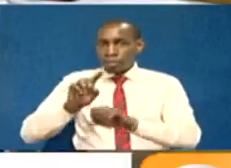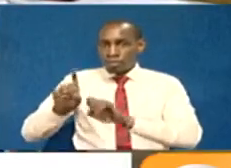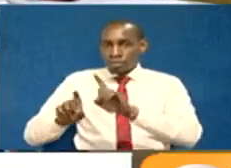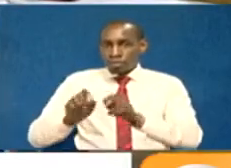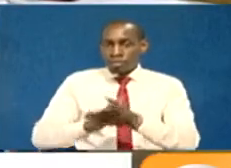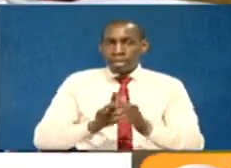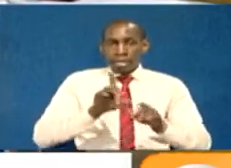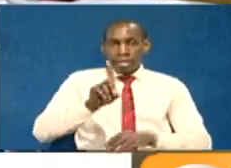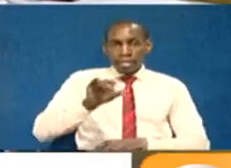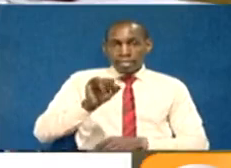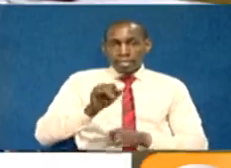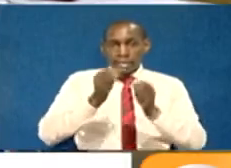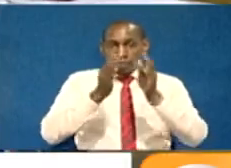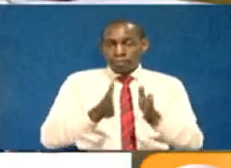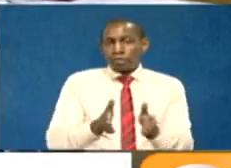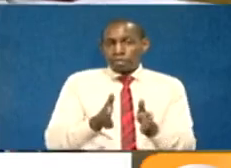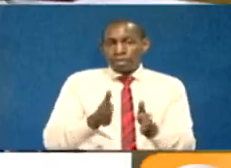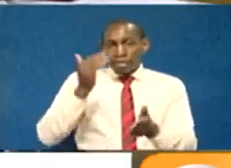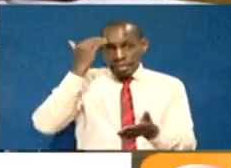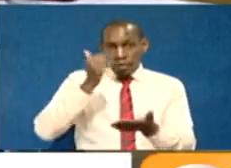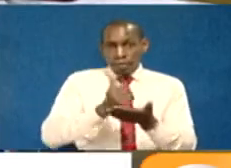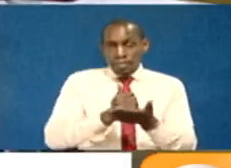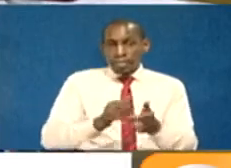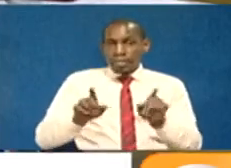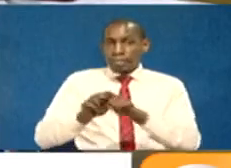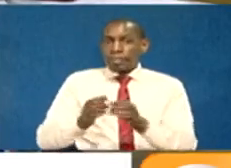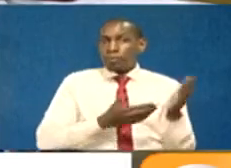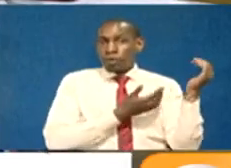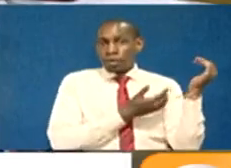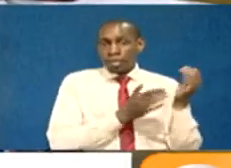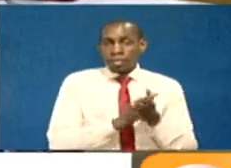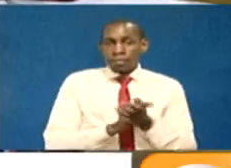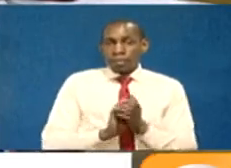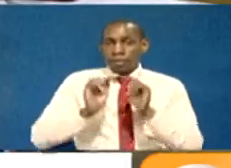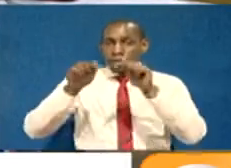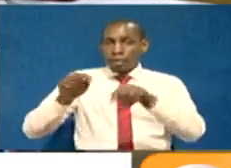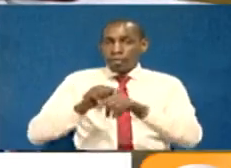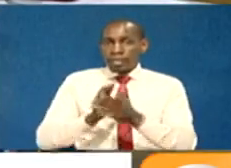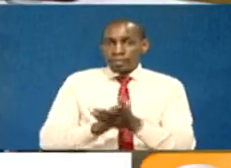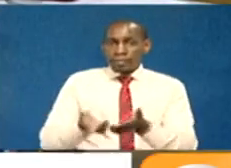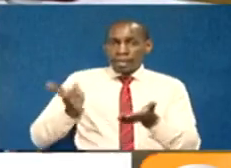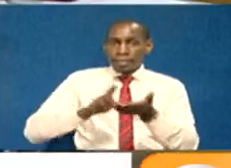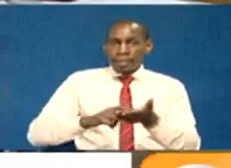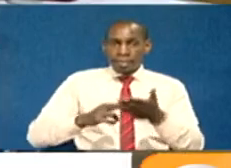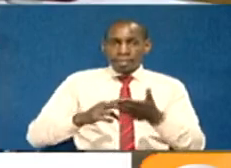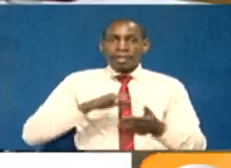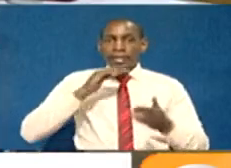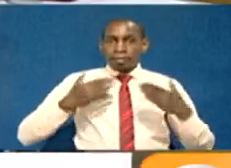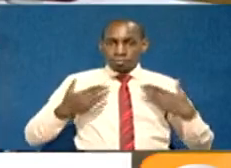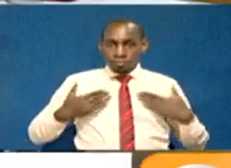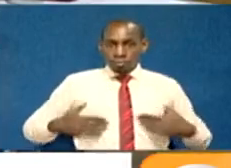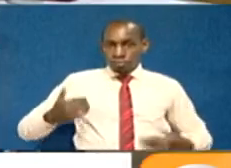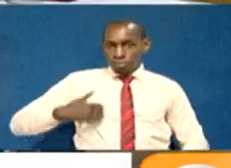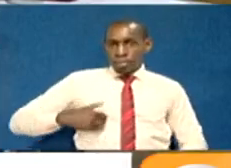by homicide detectives from the DCI headquarters, who are also expected to be present during a repeat autopsy to be